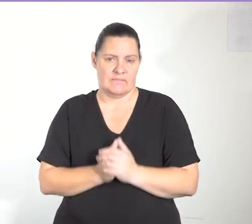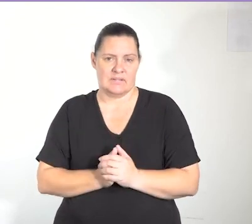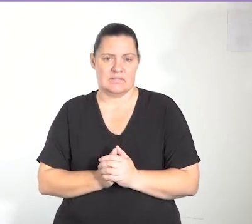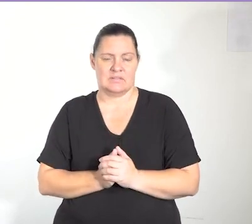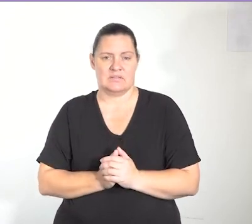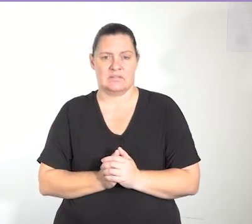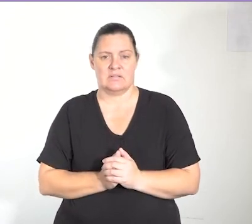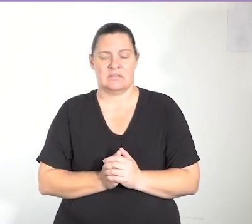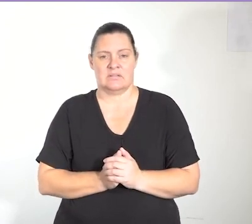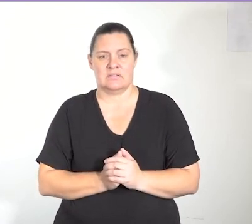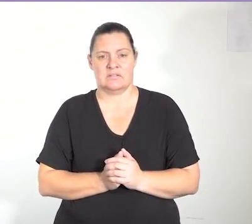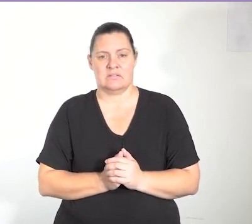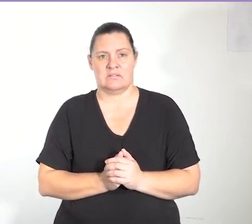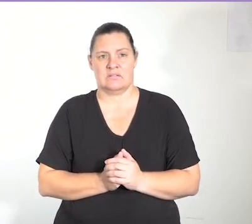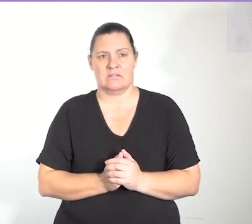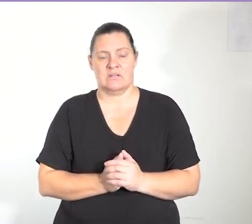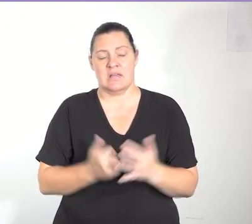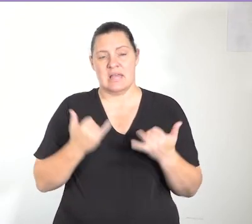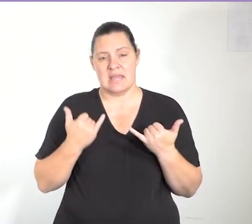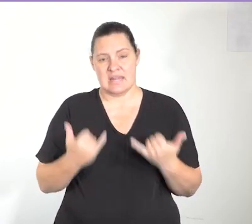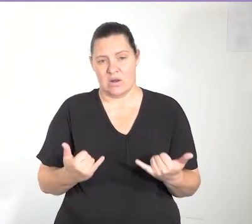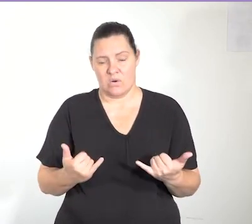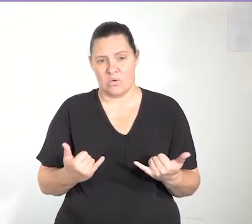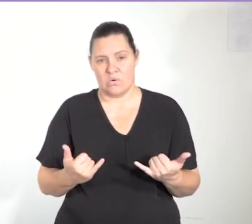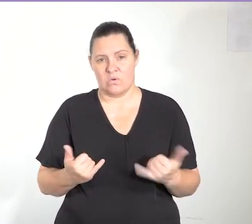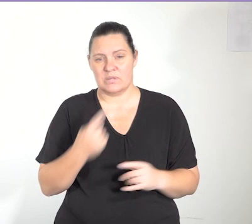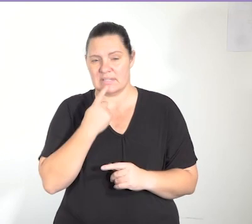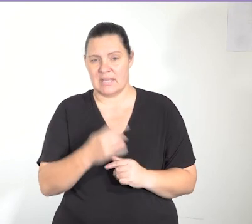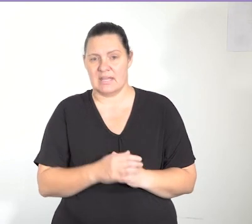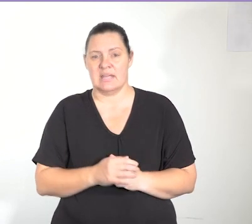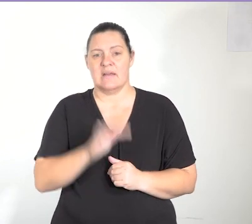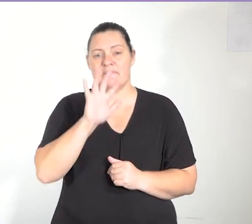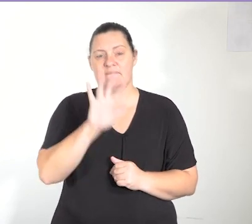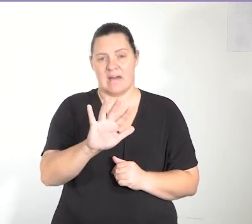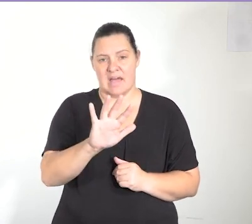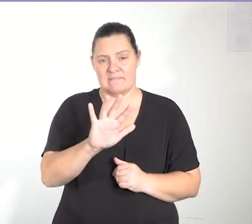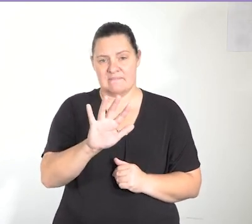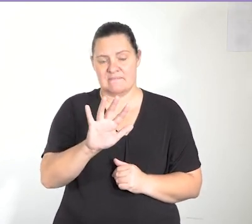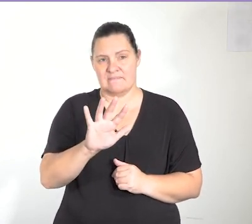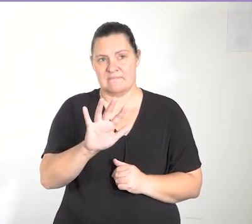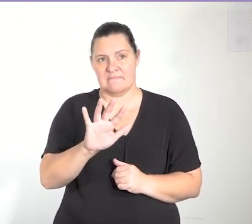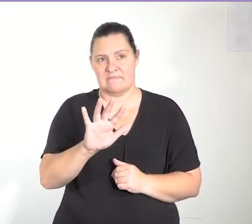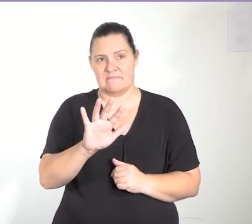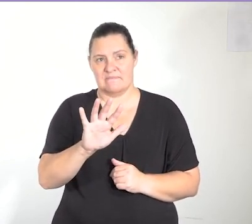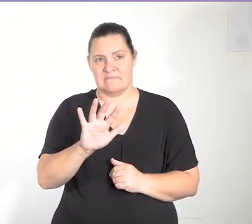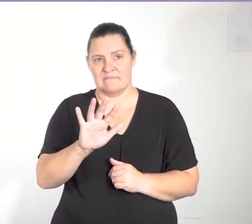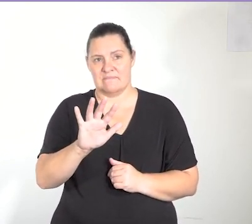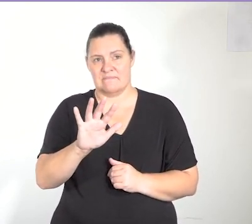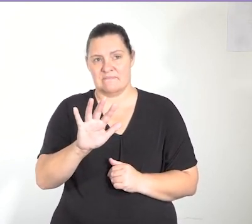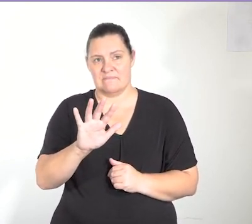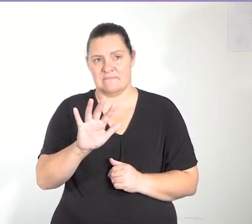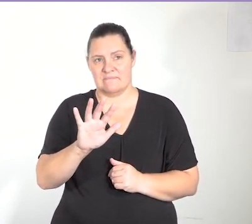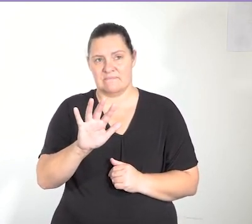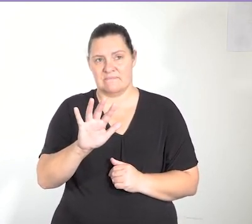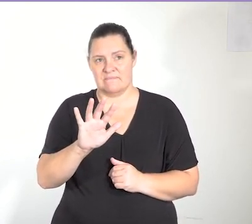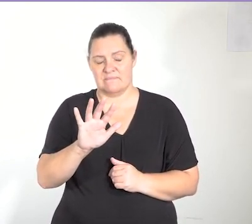12. So now we are going to say 5 ones multiplied by 12. Now